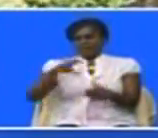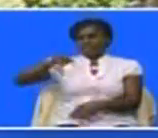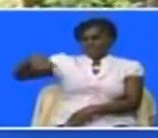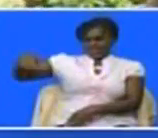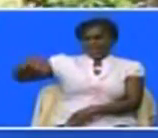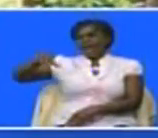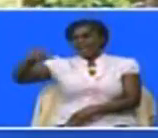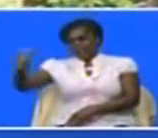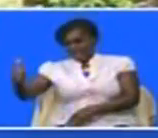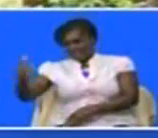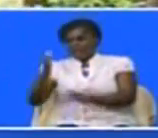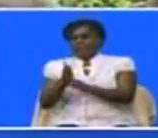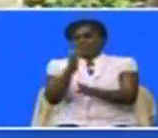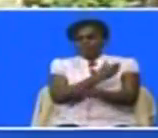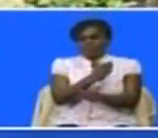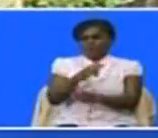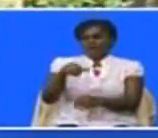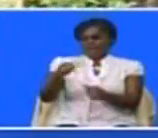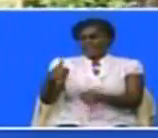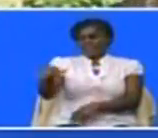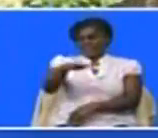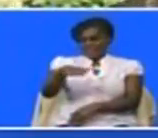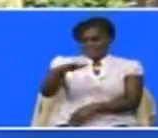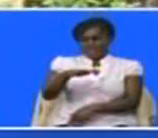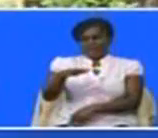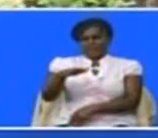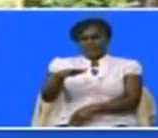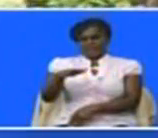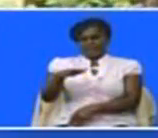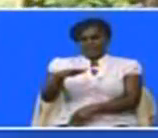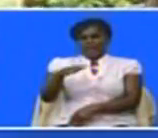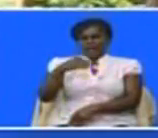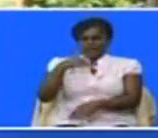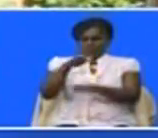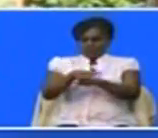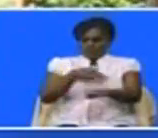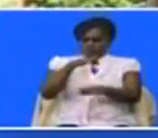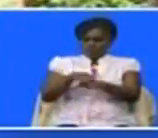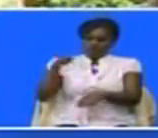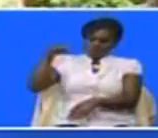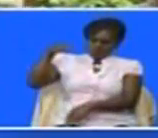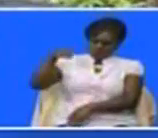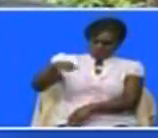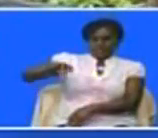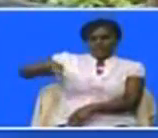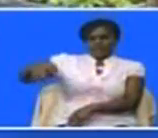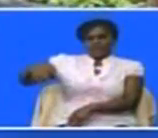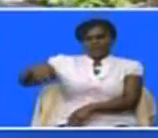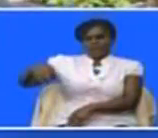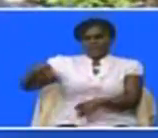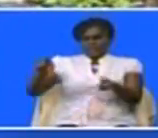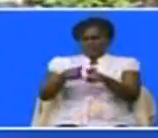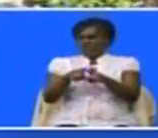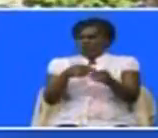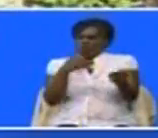also before Chebarbar, before you get to Mosoriot. There is a small hill there. And also there's almost